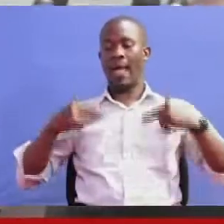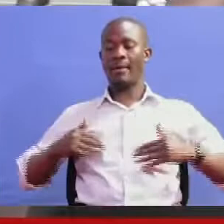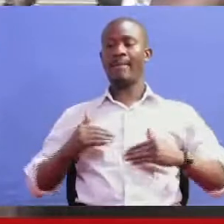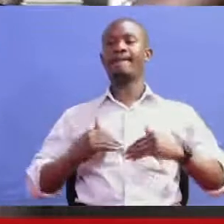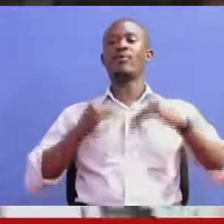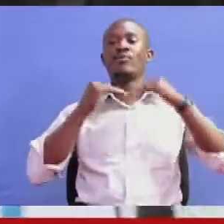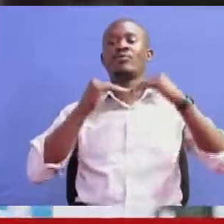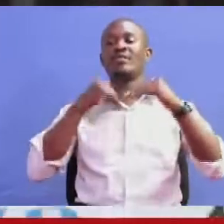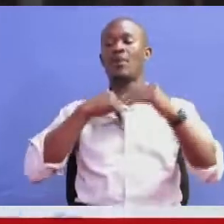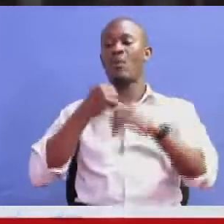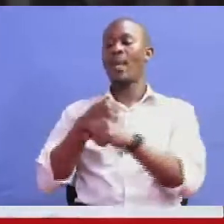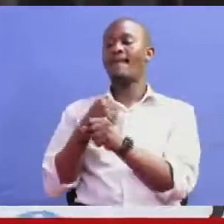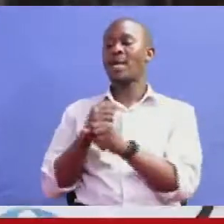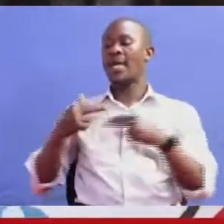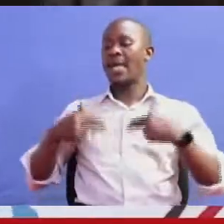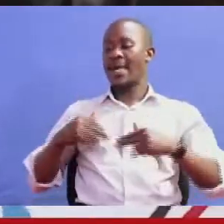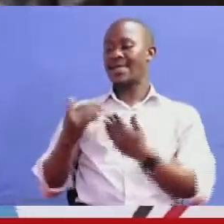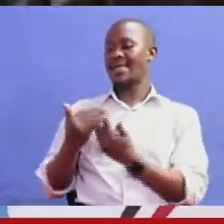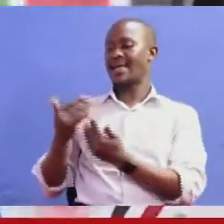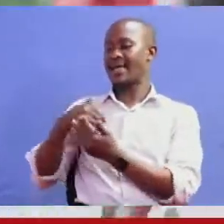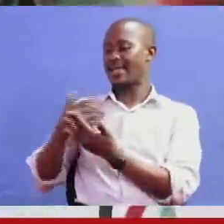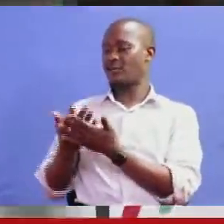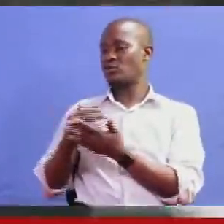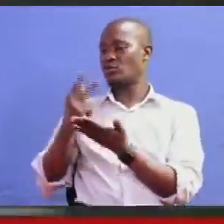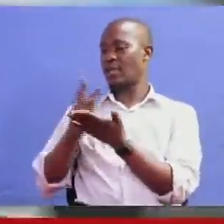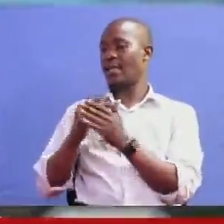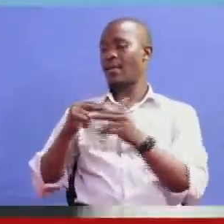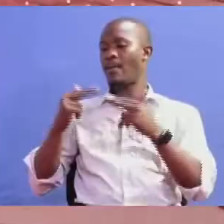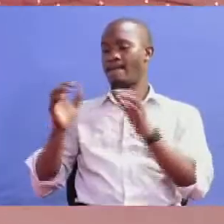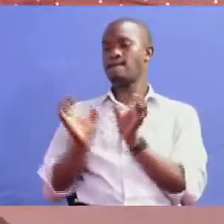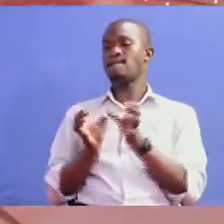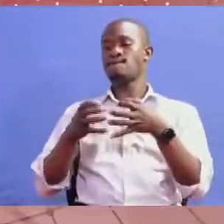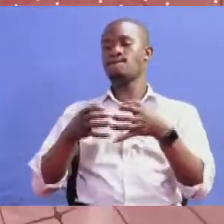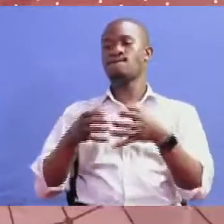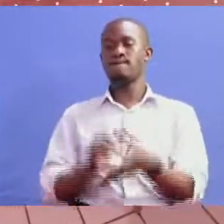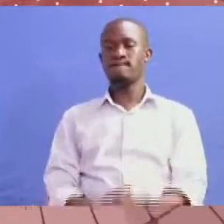enhance healthcare access and promote healthier communities.